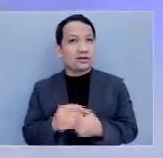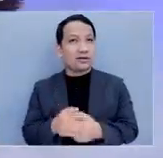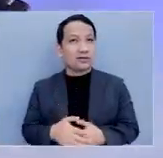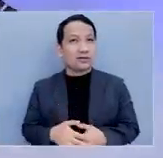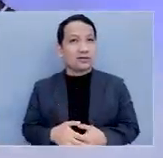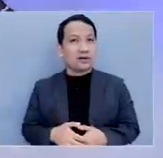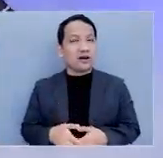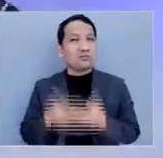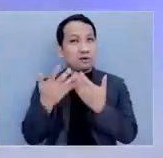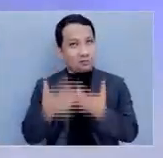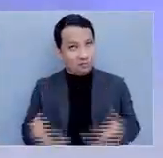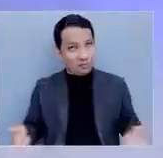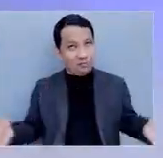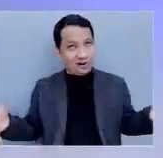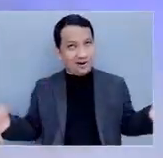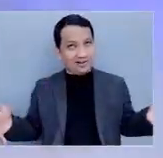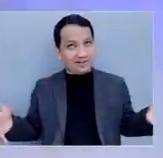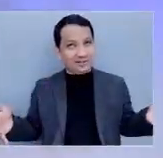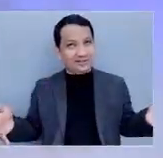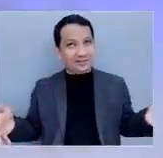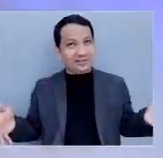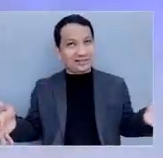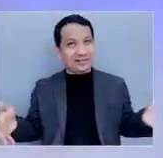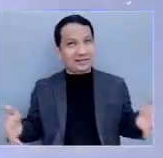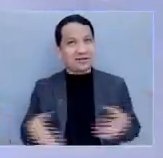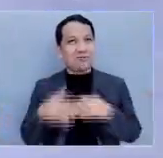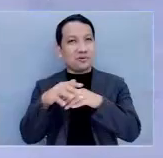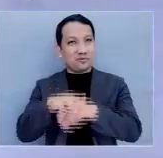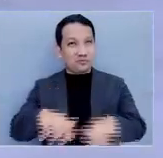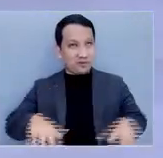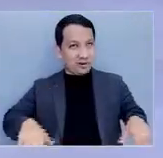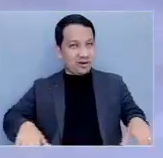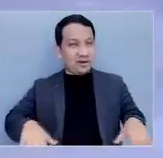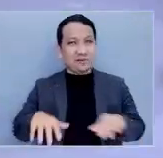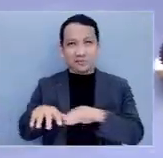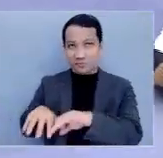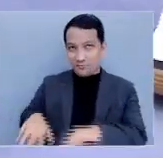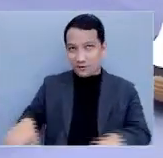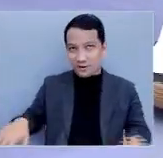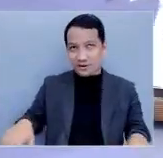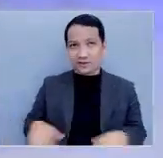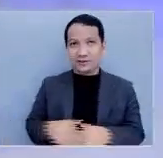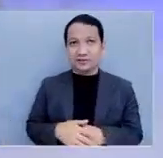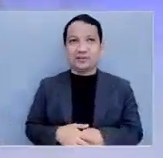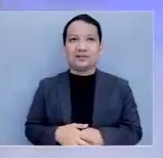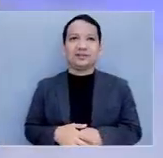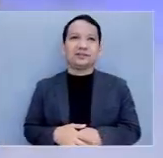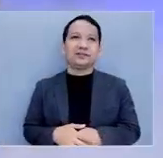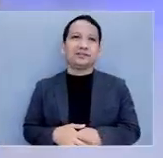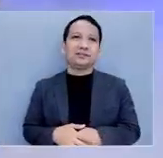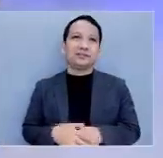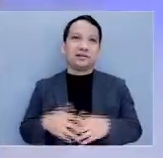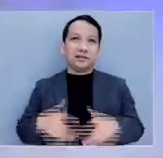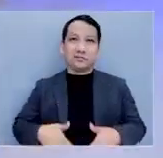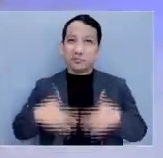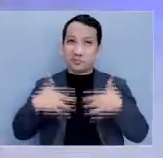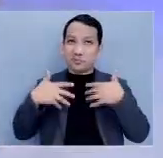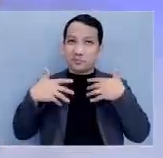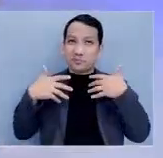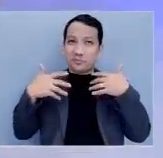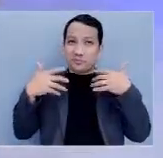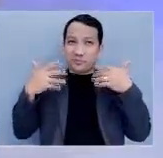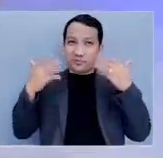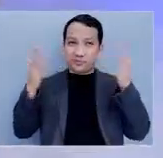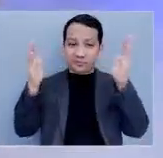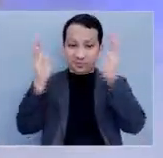is one. One, step forward lang. Two. And hands up. Three. Four,